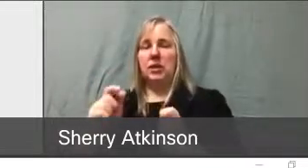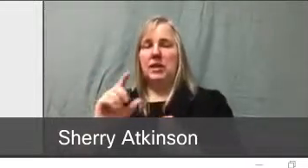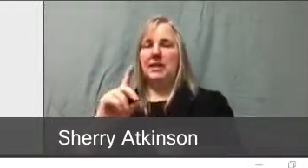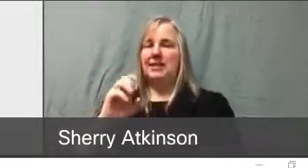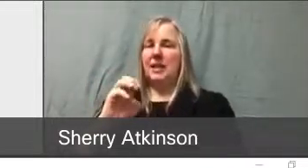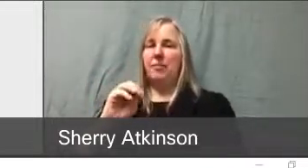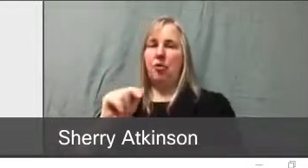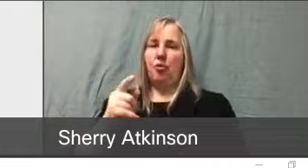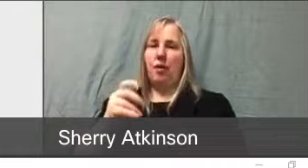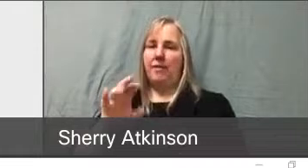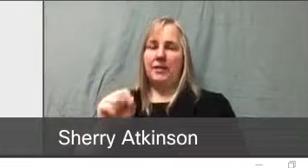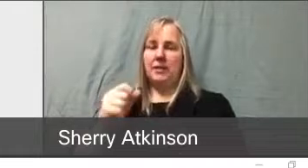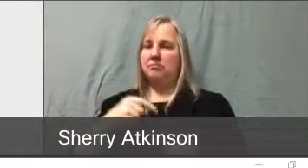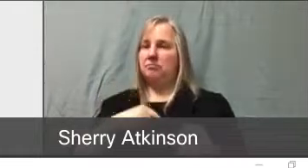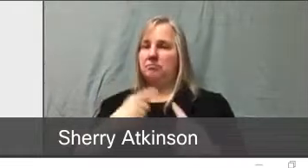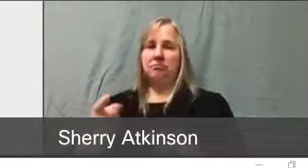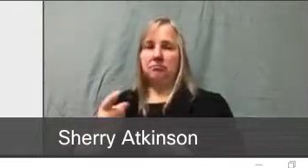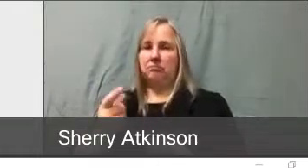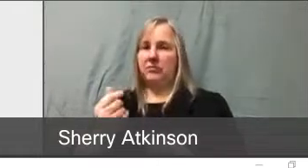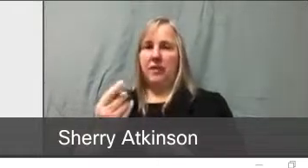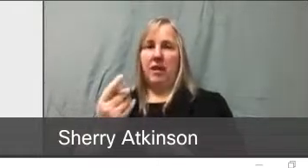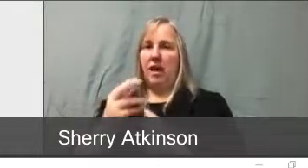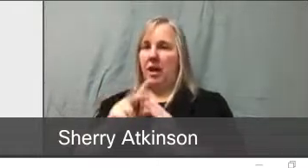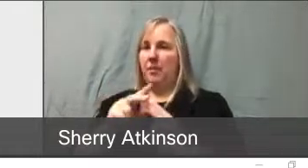Slowing growth trends.